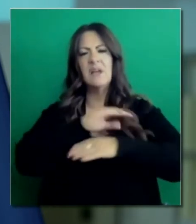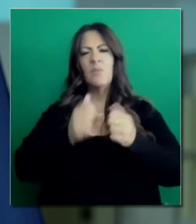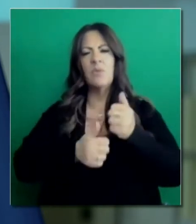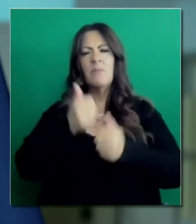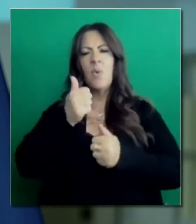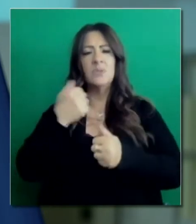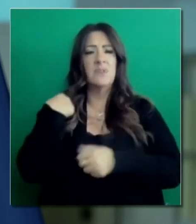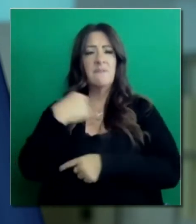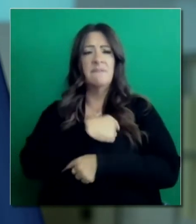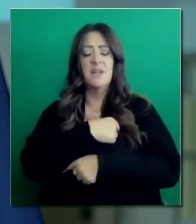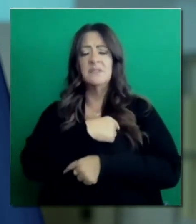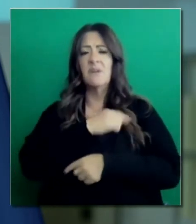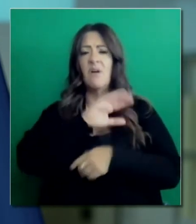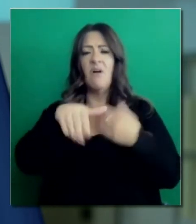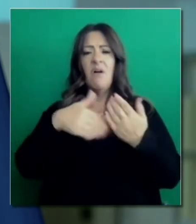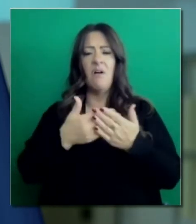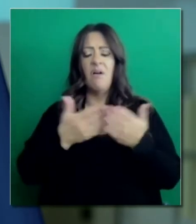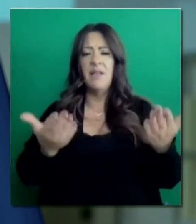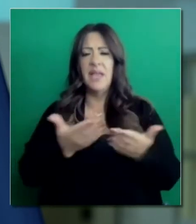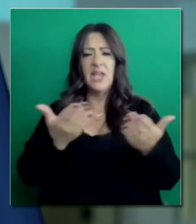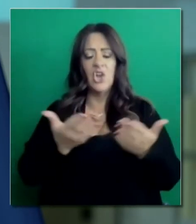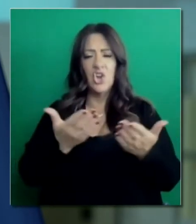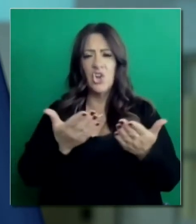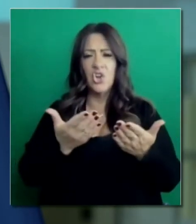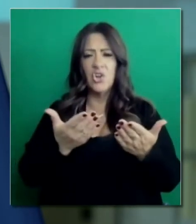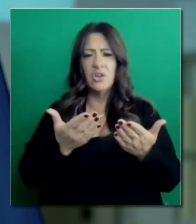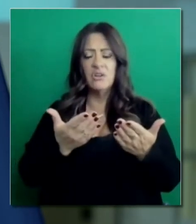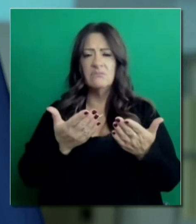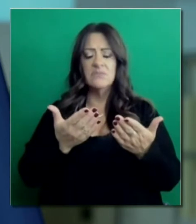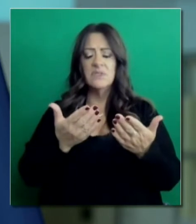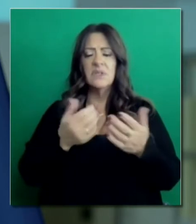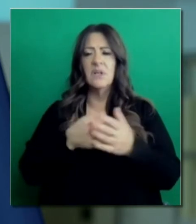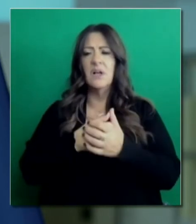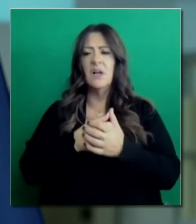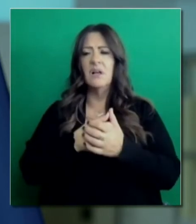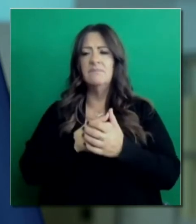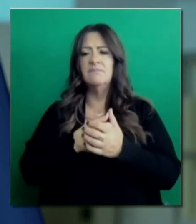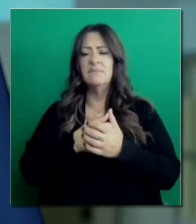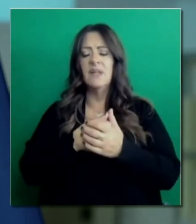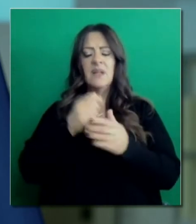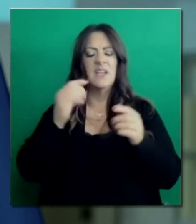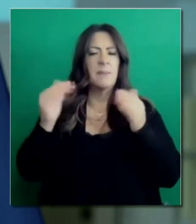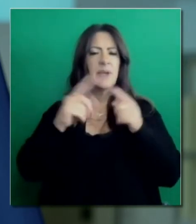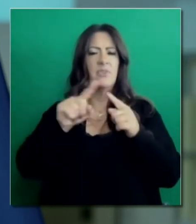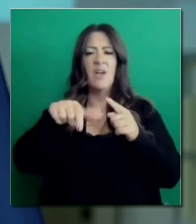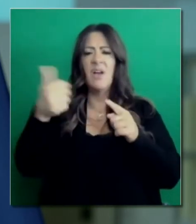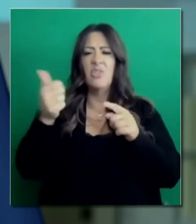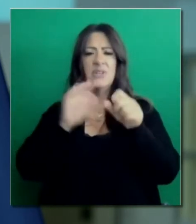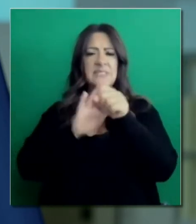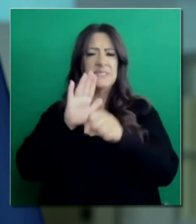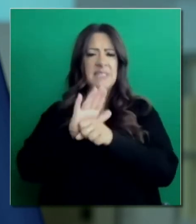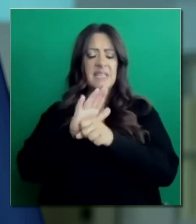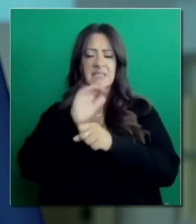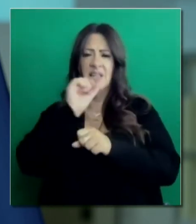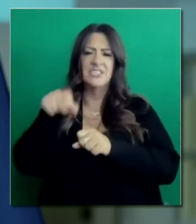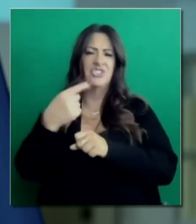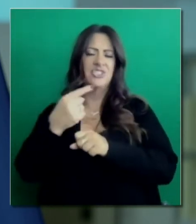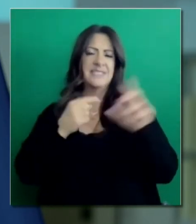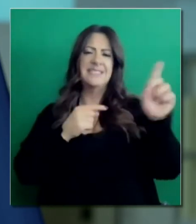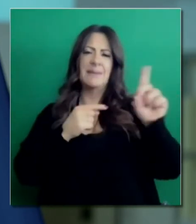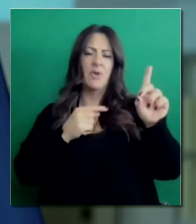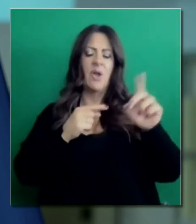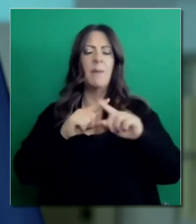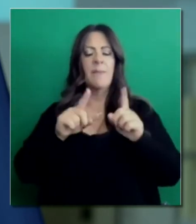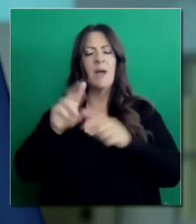the spectrum. States, large and small, conservative-run states, not just Democratic-run states, and countries, for that matter, around